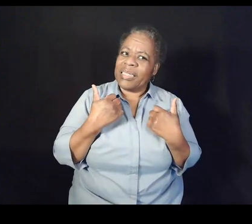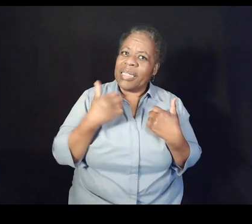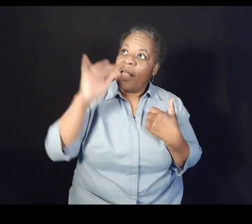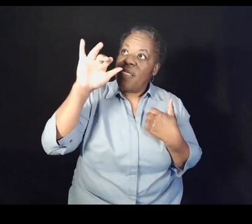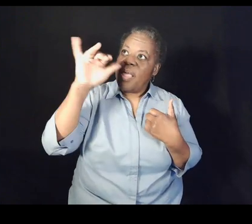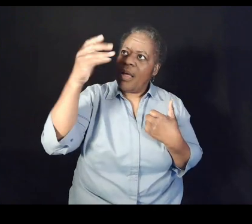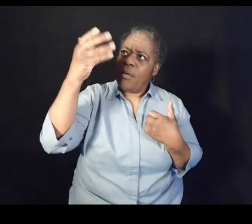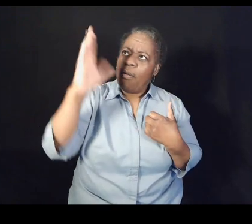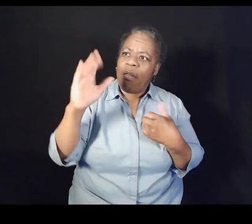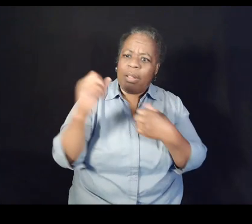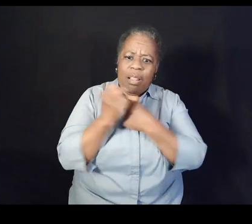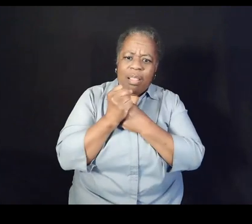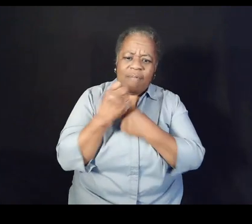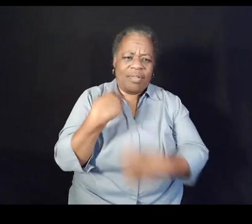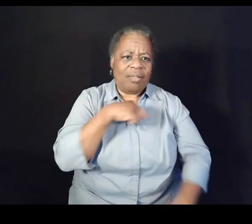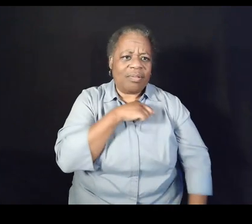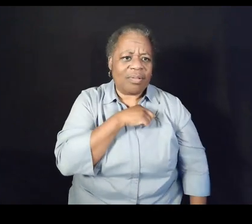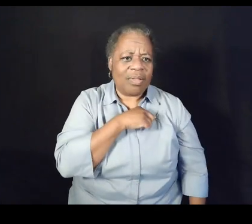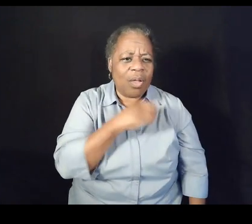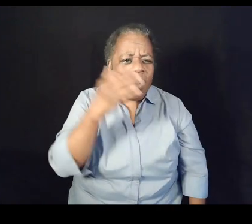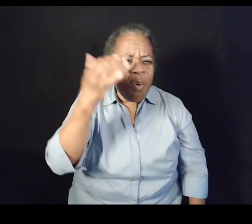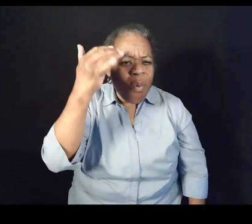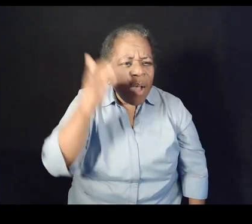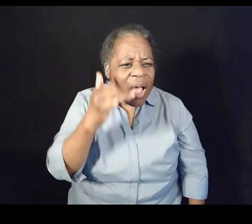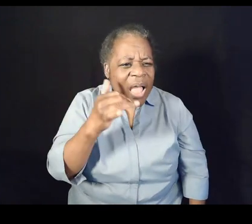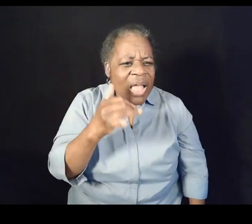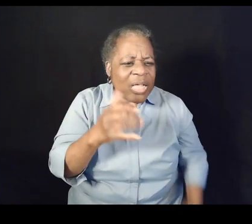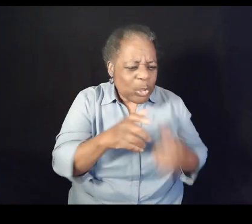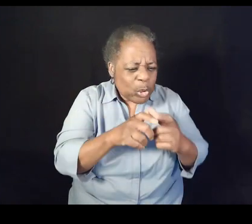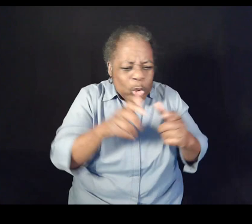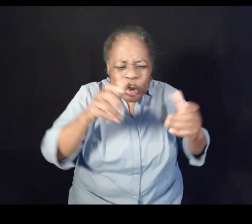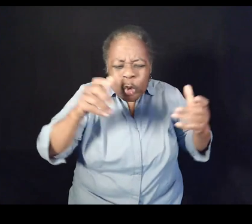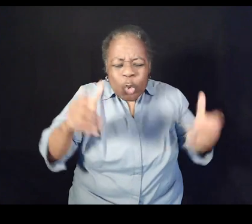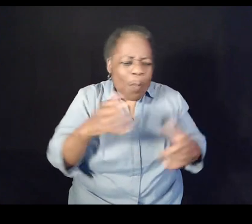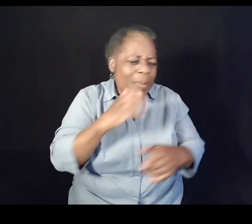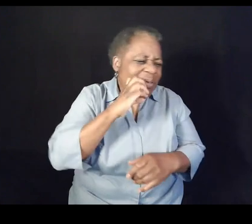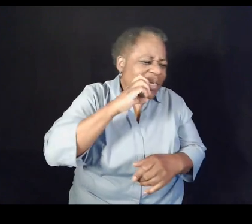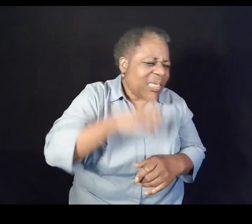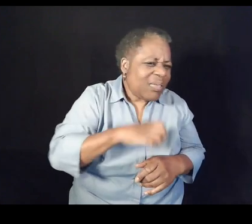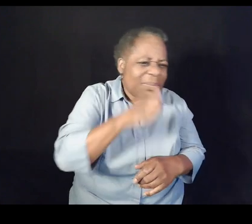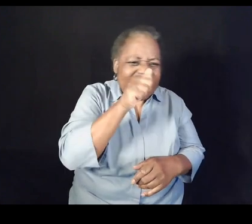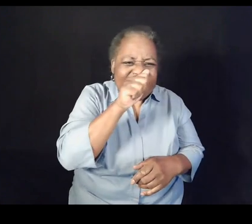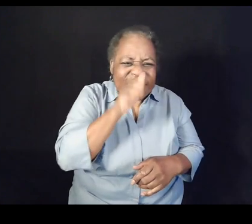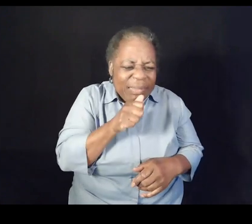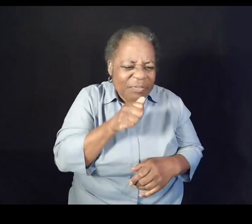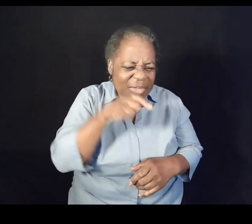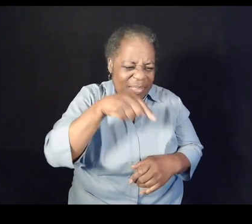us, why is there so much evil and suffering in the world?